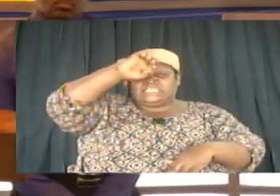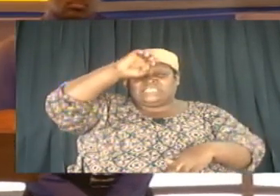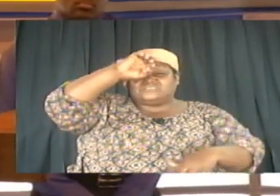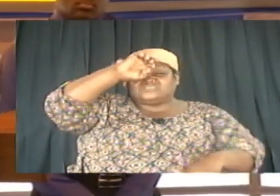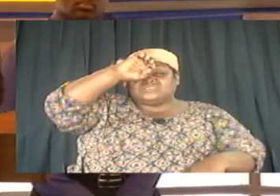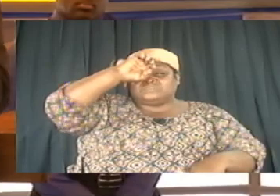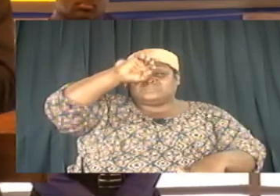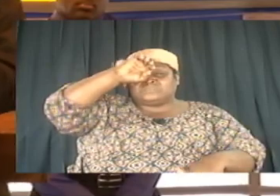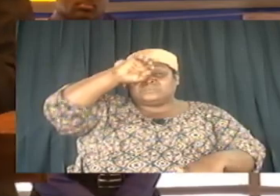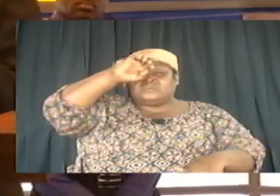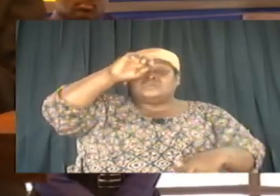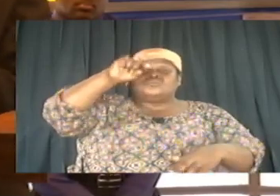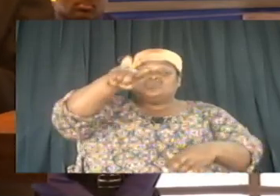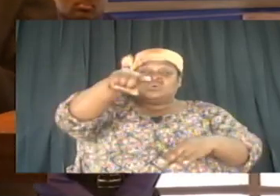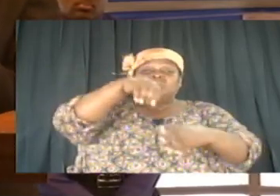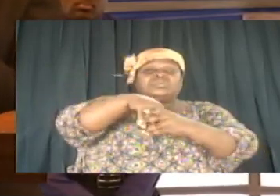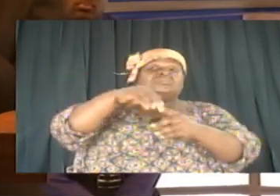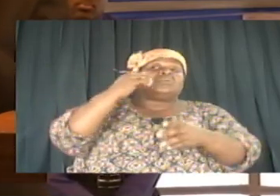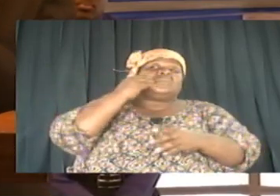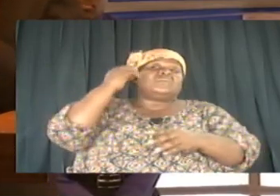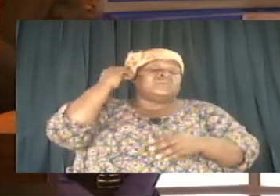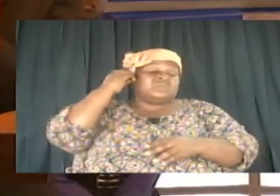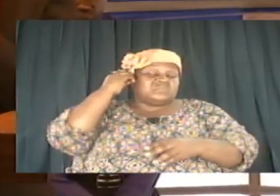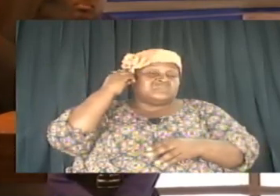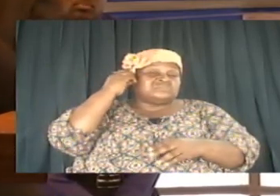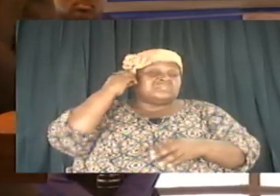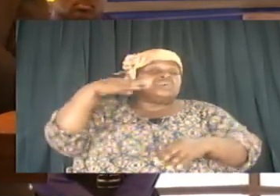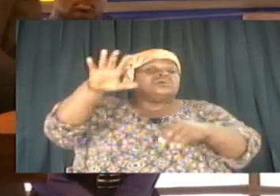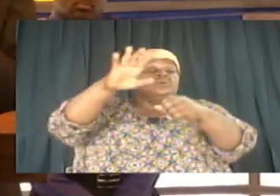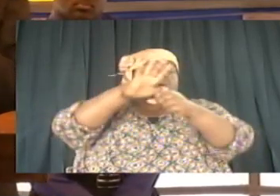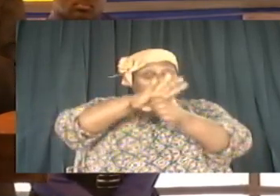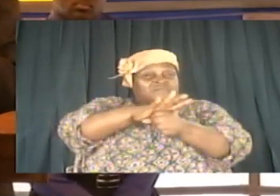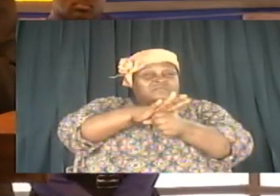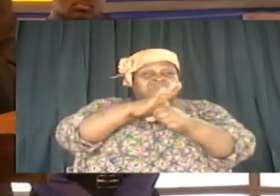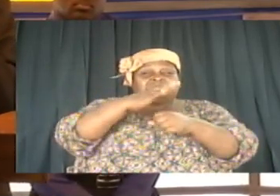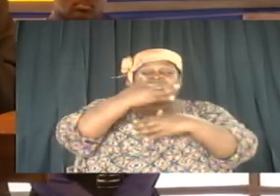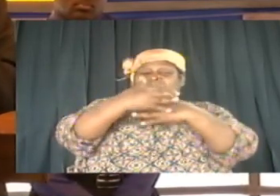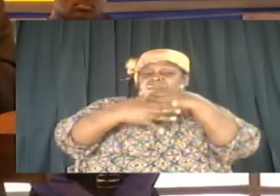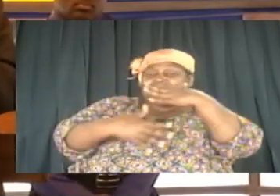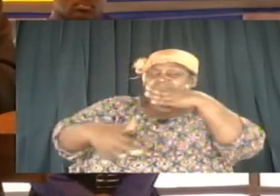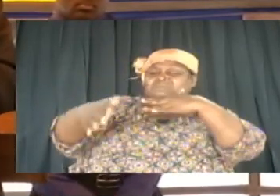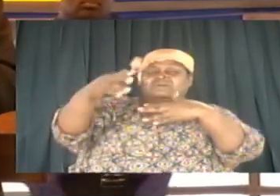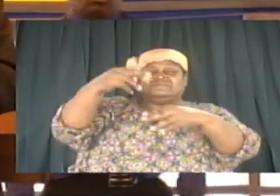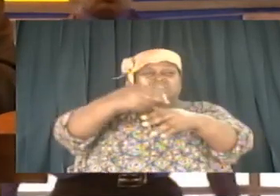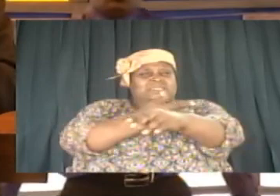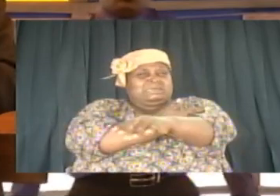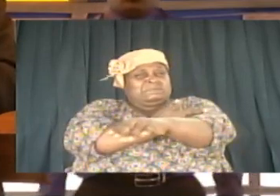covered by the blood of the lamb, then not even that death angel